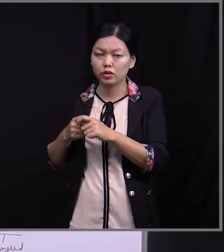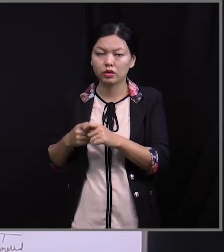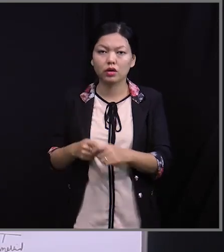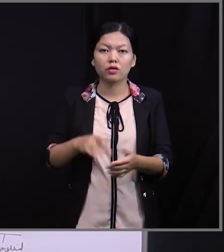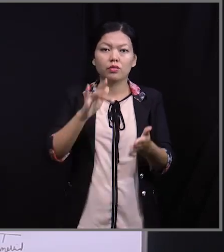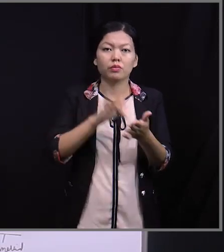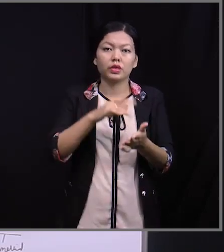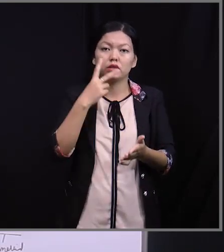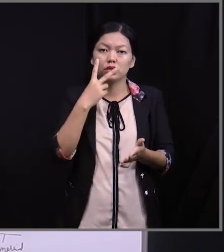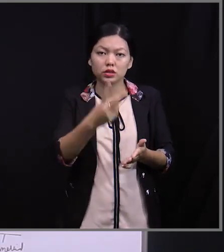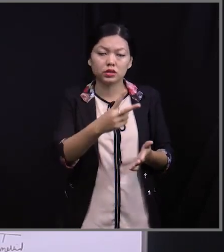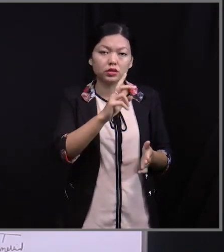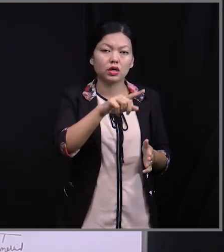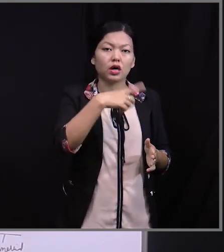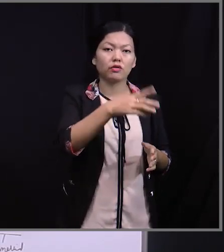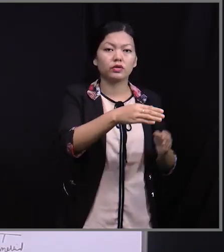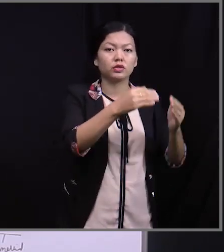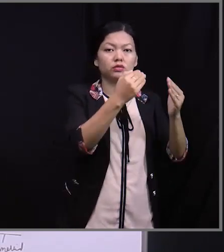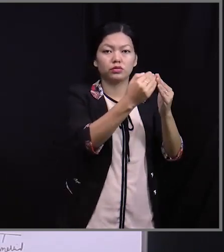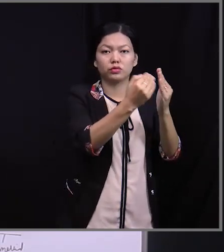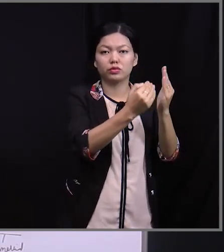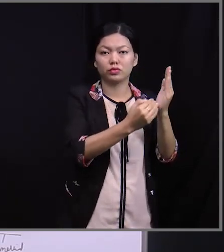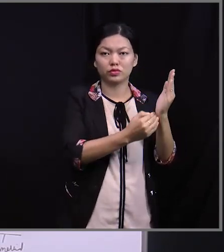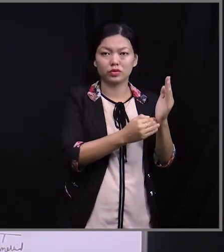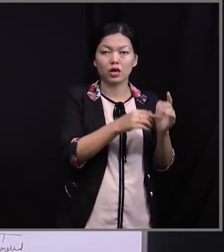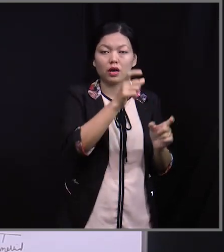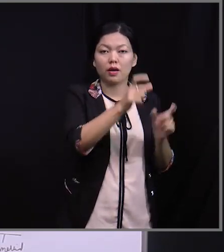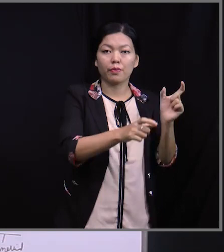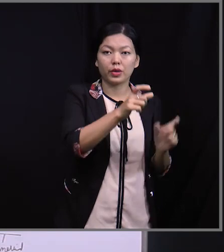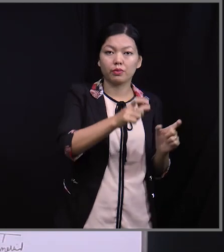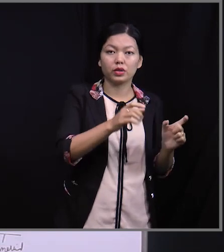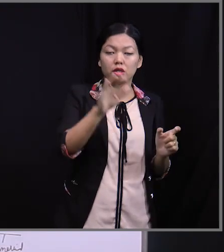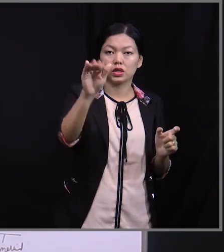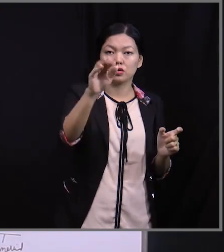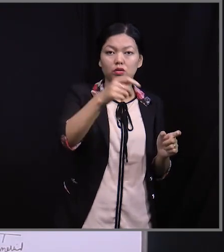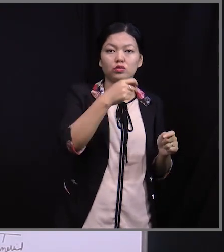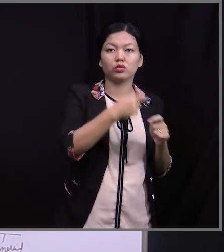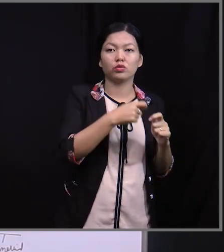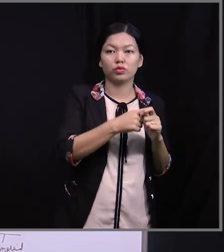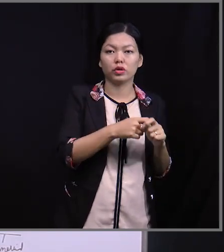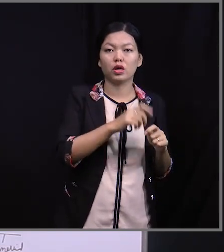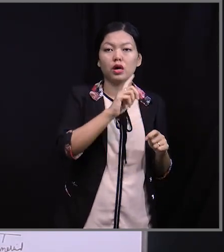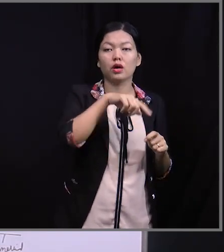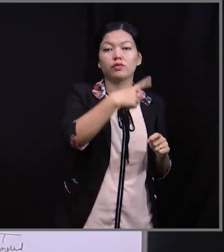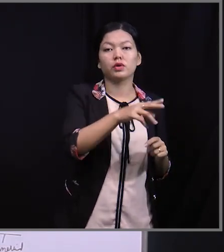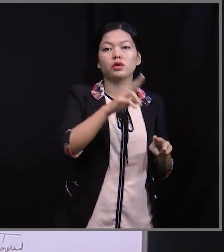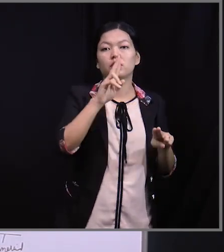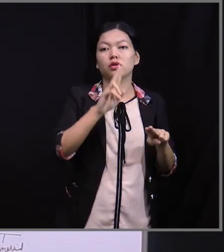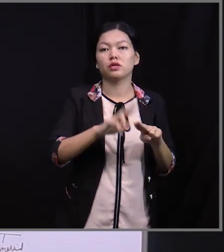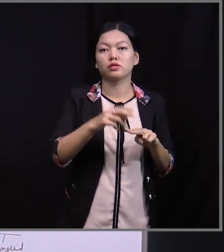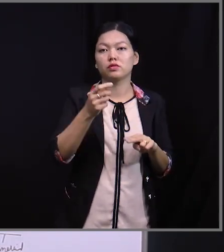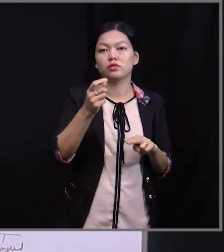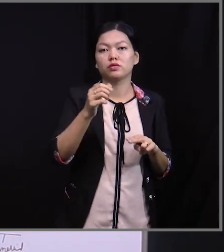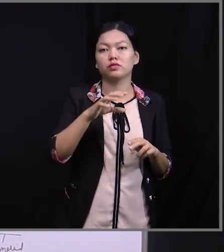enterprise. Next is arranging finances. So finance is the lifeblood or the heart of every business. Without